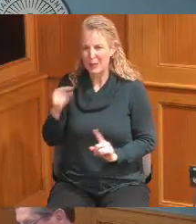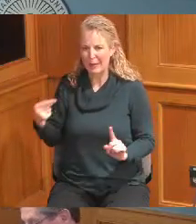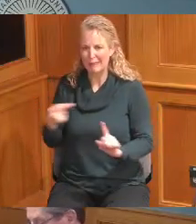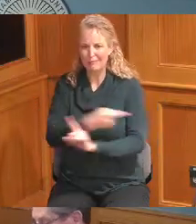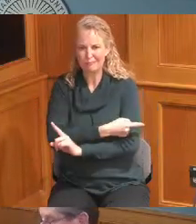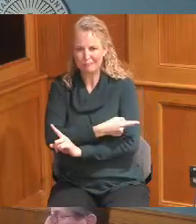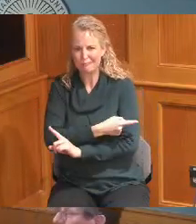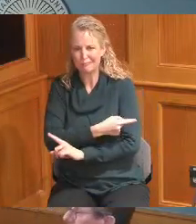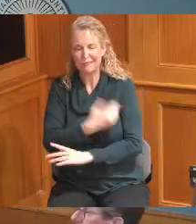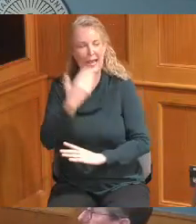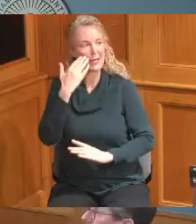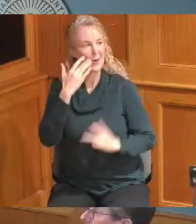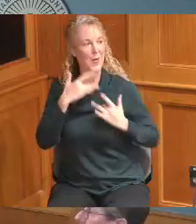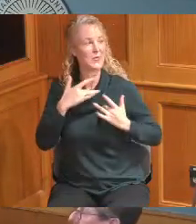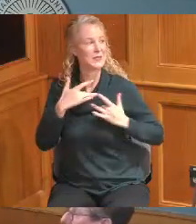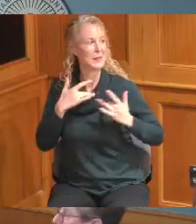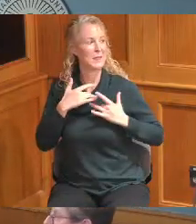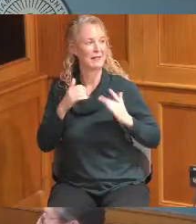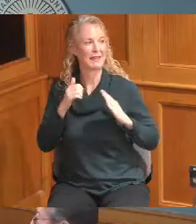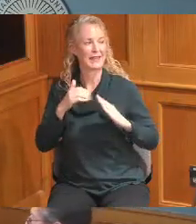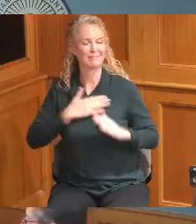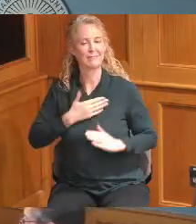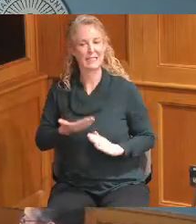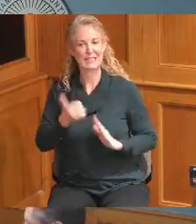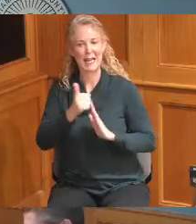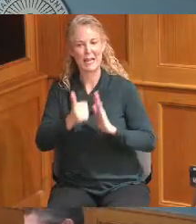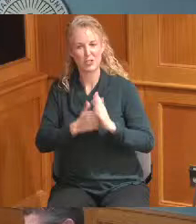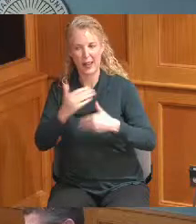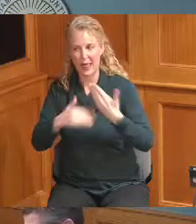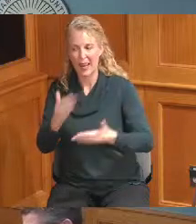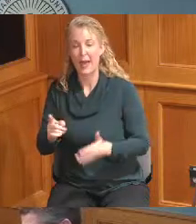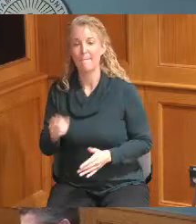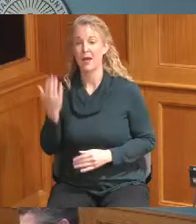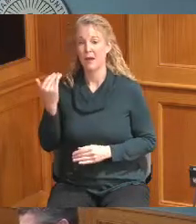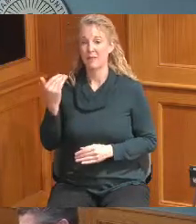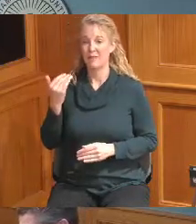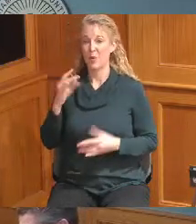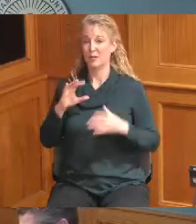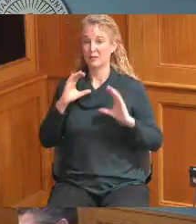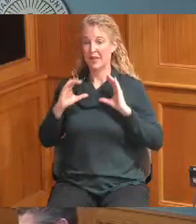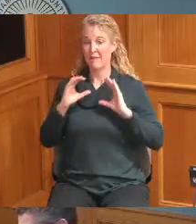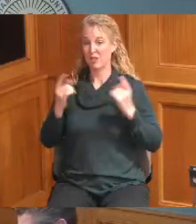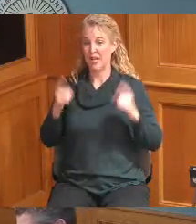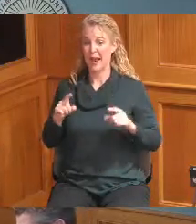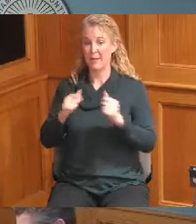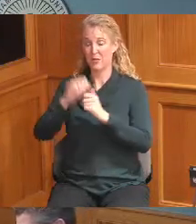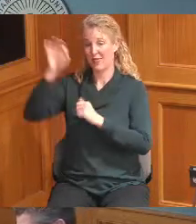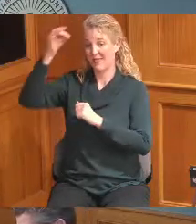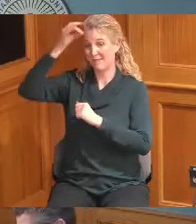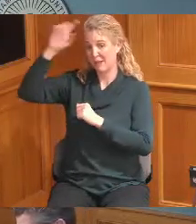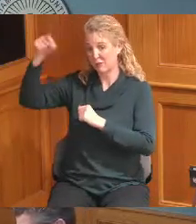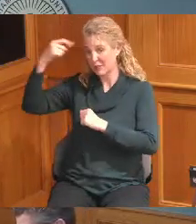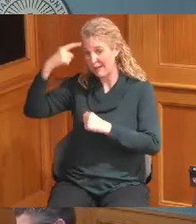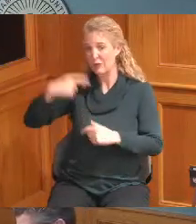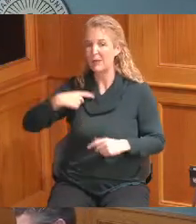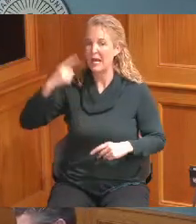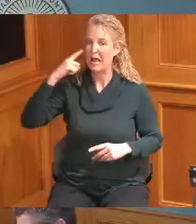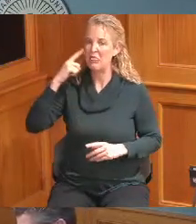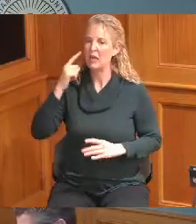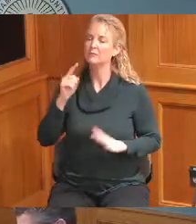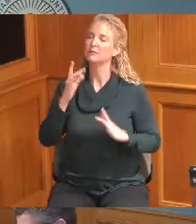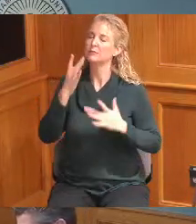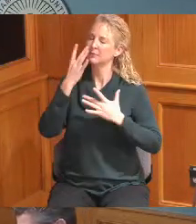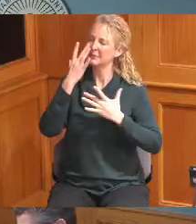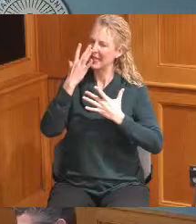of just running through the consent agenda items, but given our previous conversation about what's going on at the federal government, I thought it would be interesting